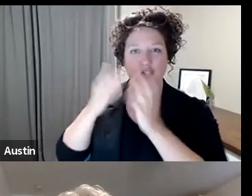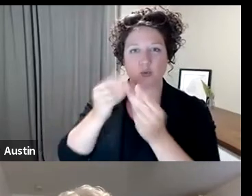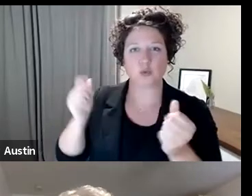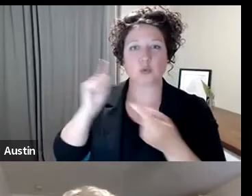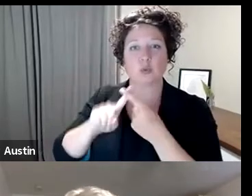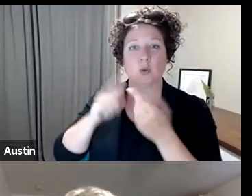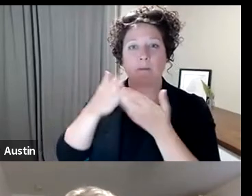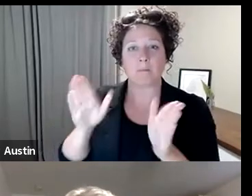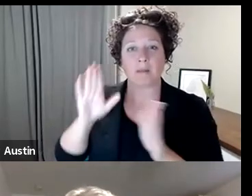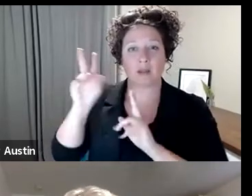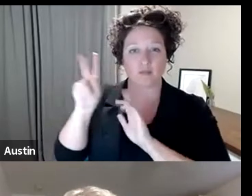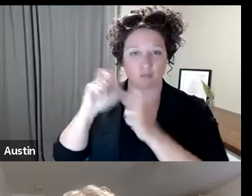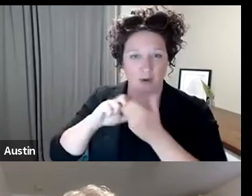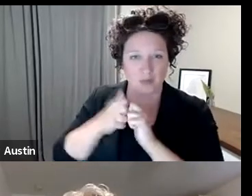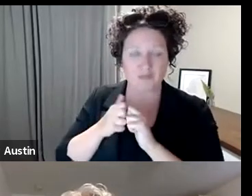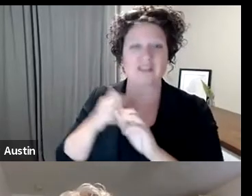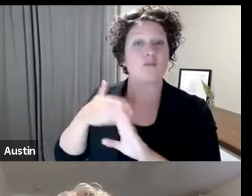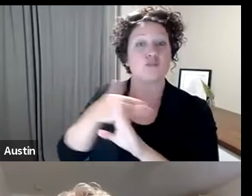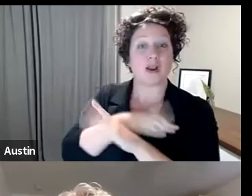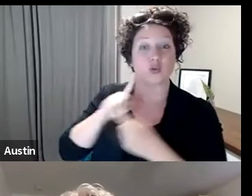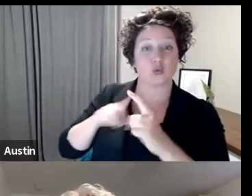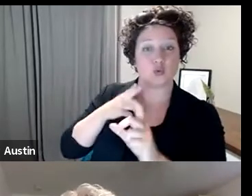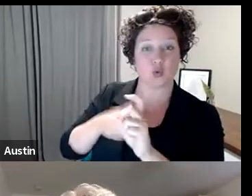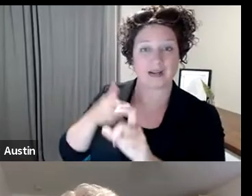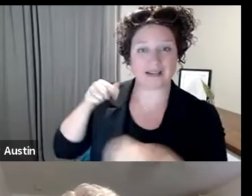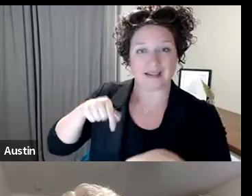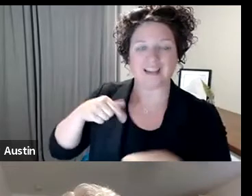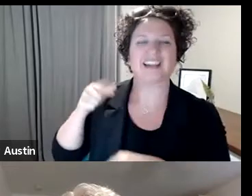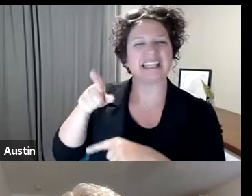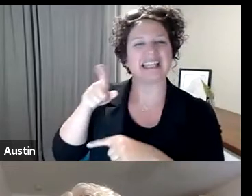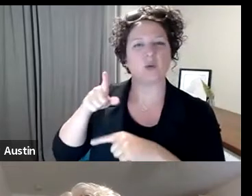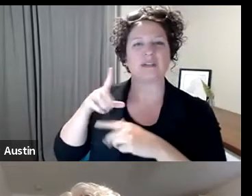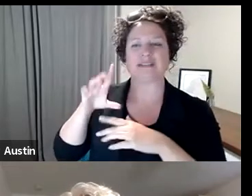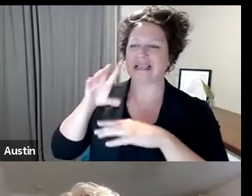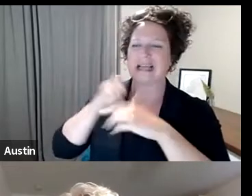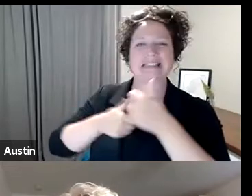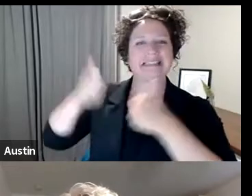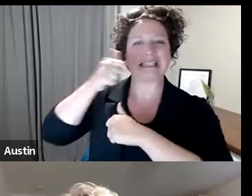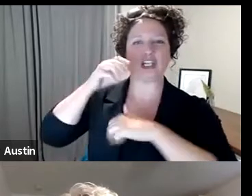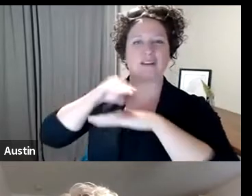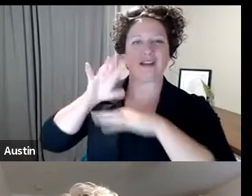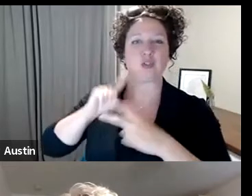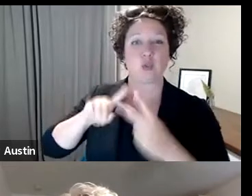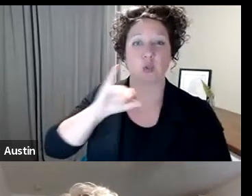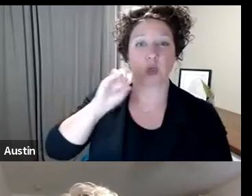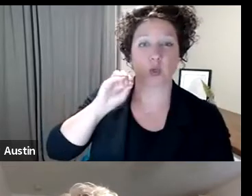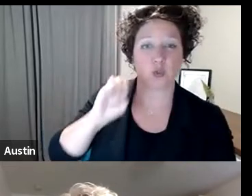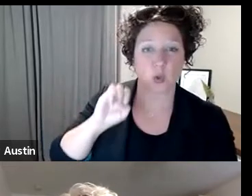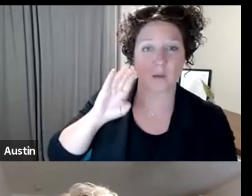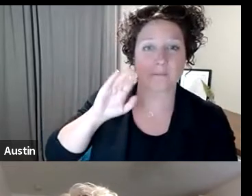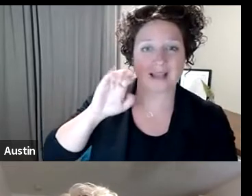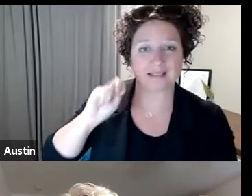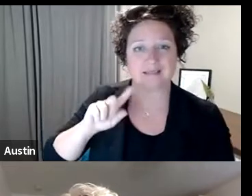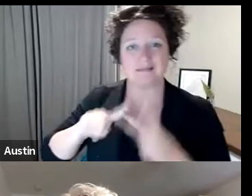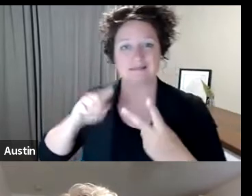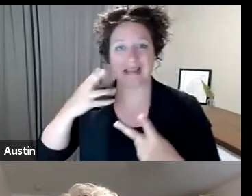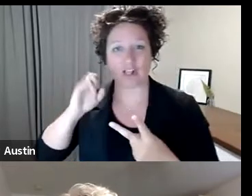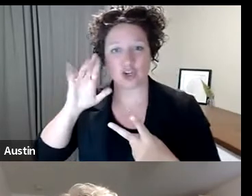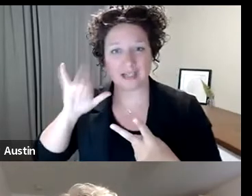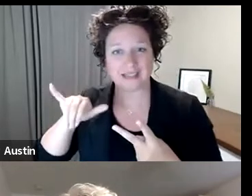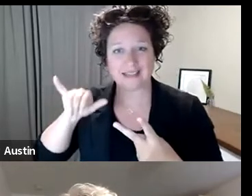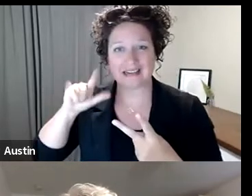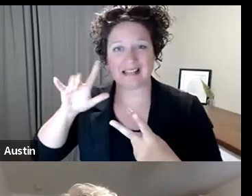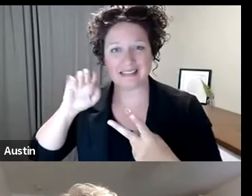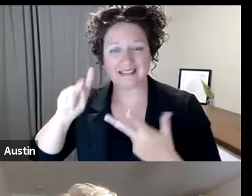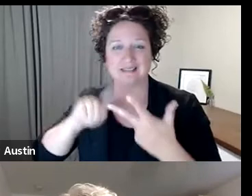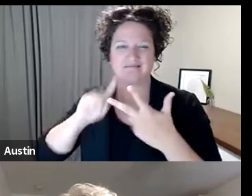problems. Prior to joining New America, he served as a senior advisor to Joe Biden, Hillary Clinton, John Kerry Sr. at the State